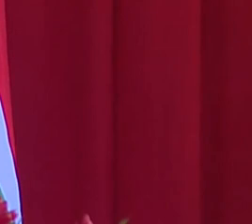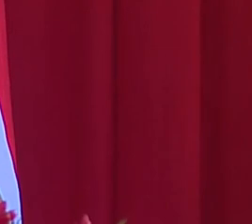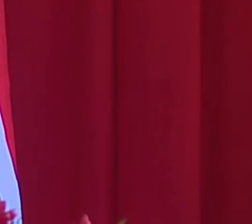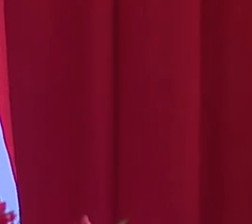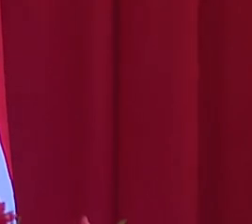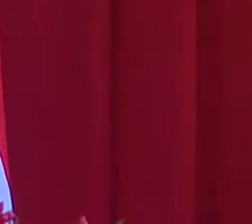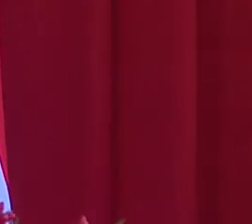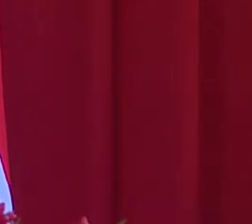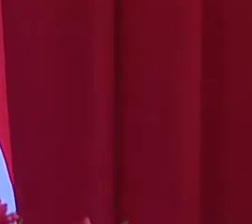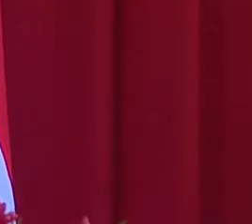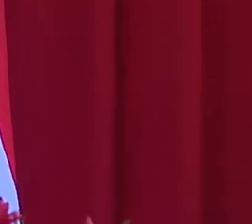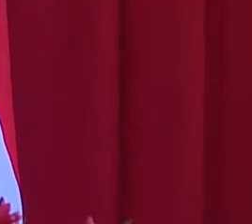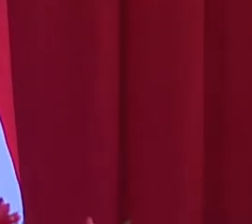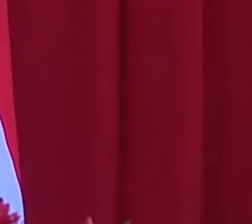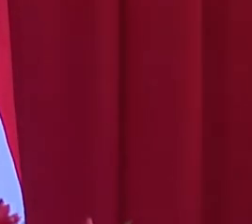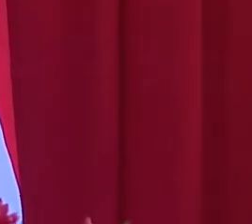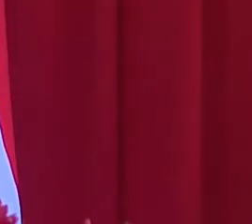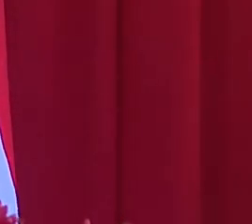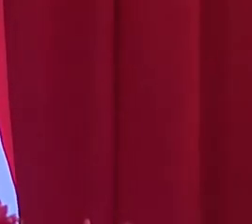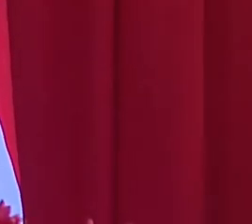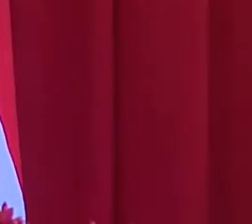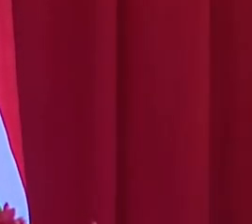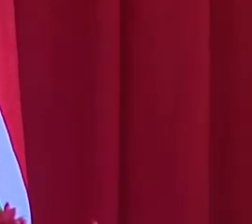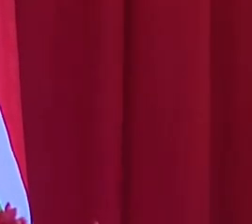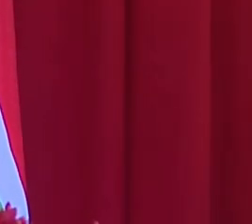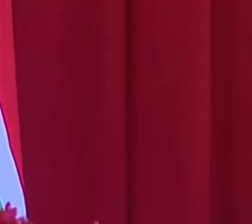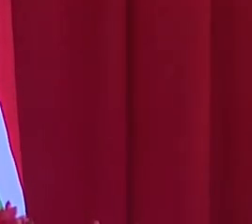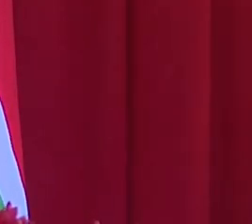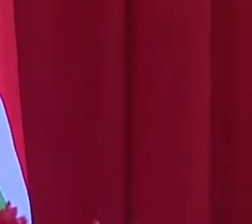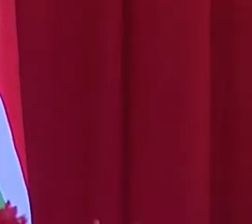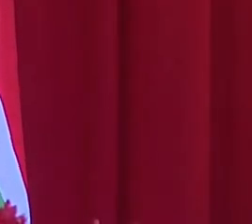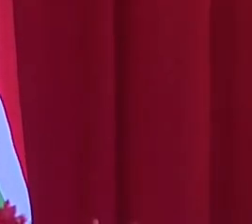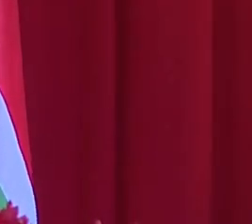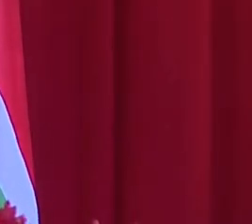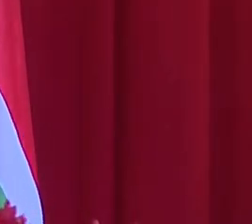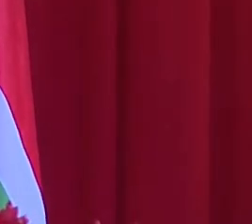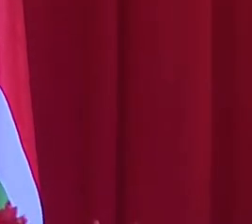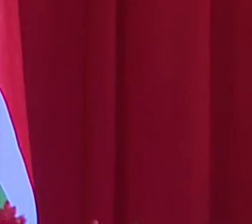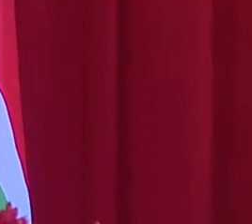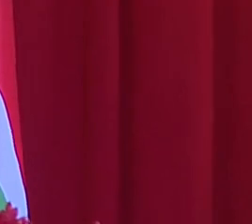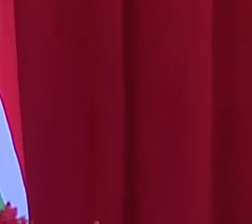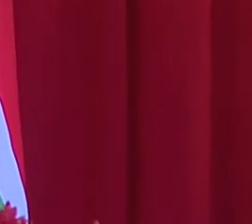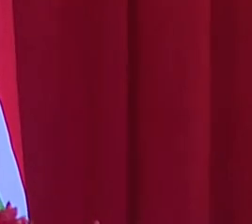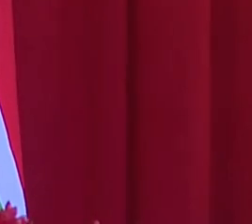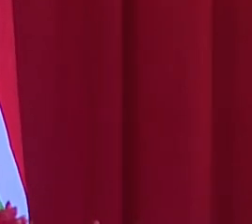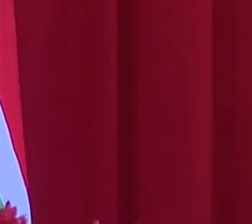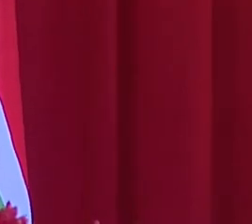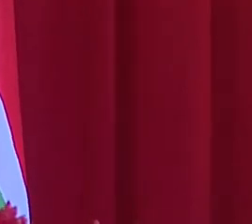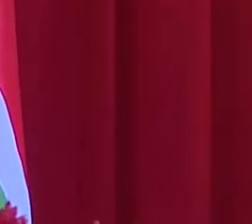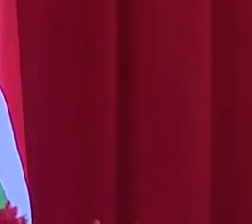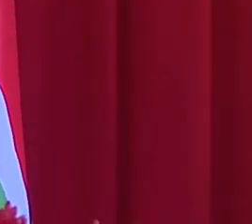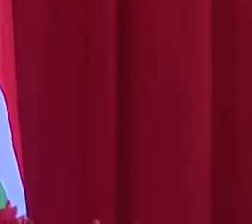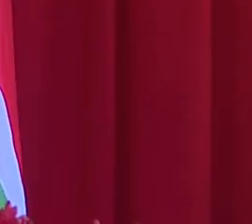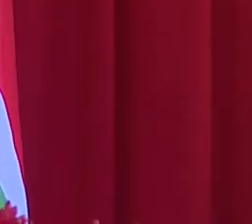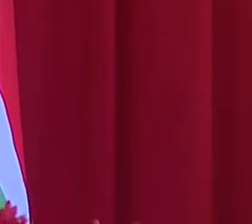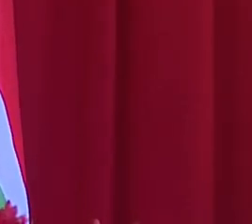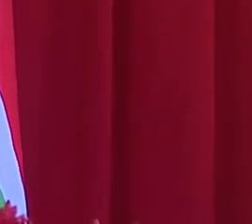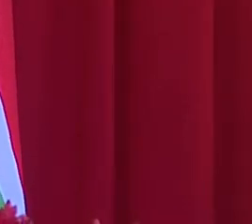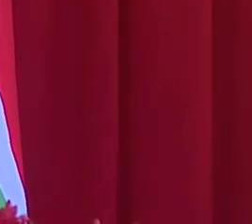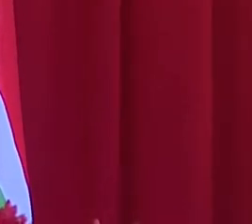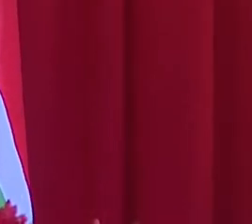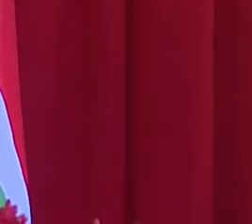Honorable Chairman of the National Assembly of the Republic of Suriname,